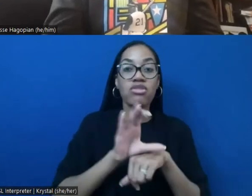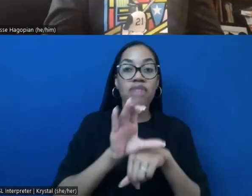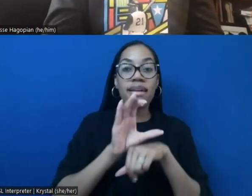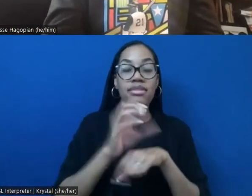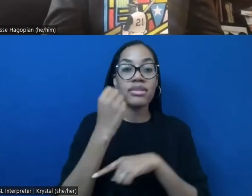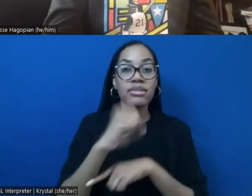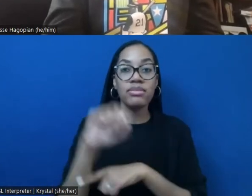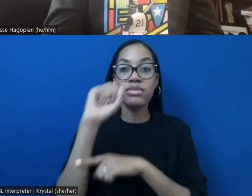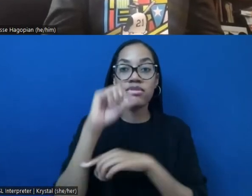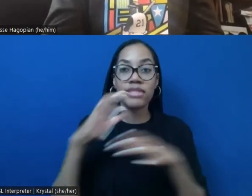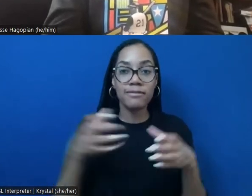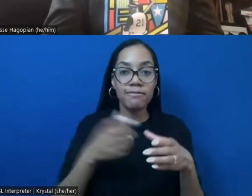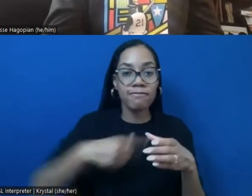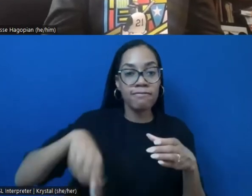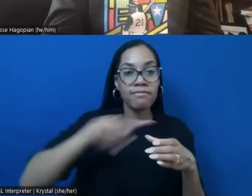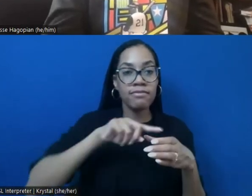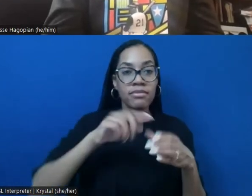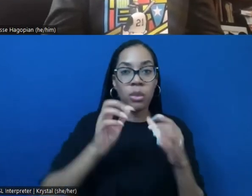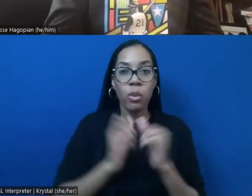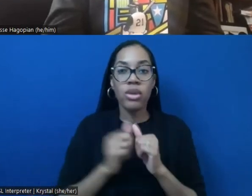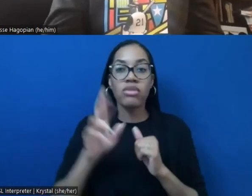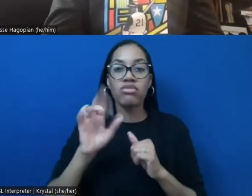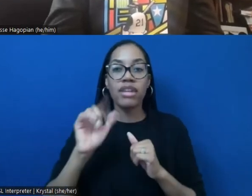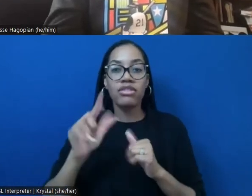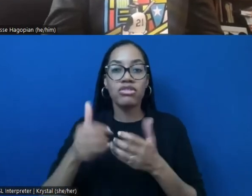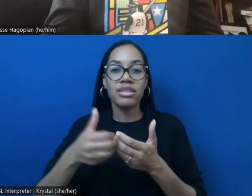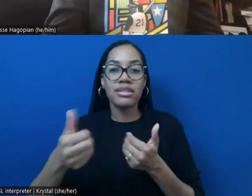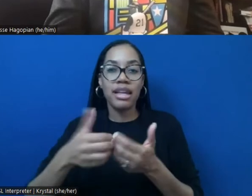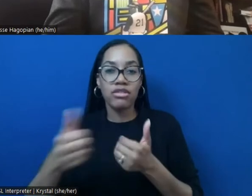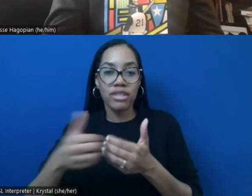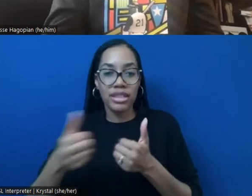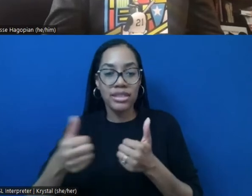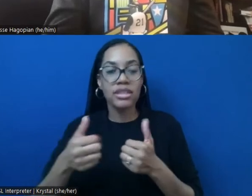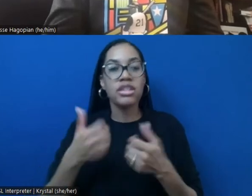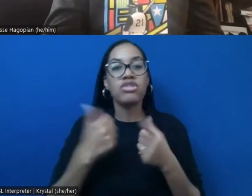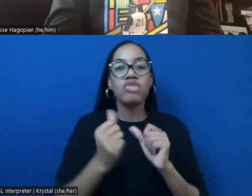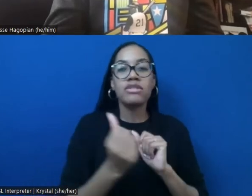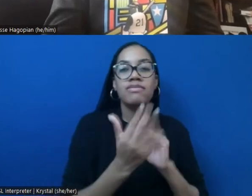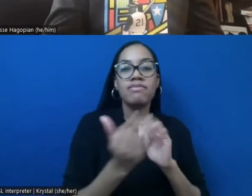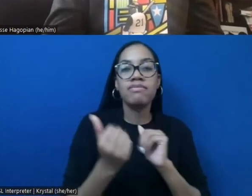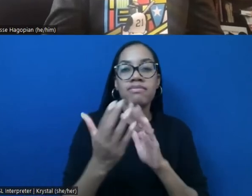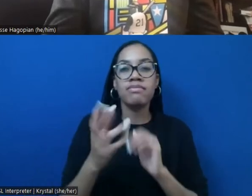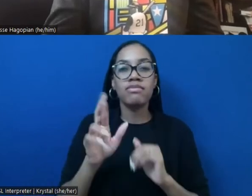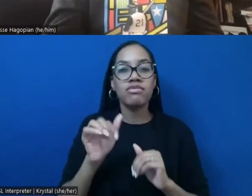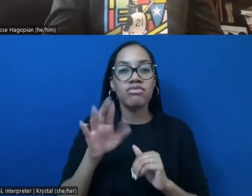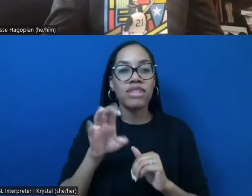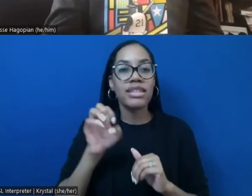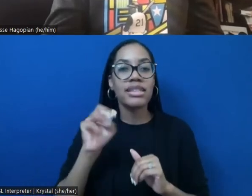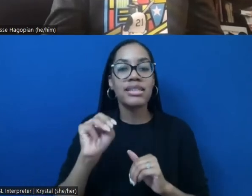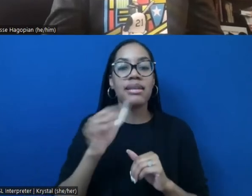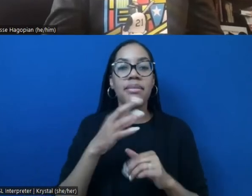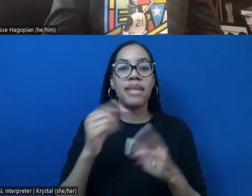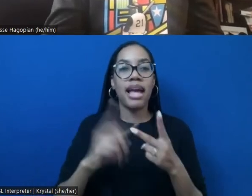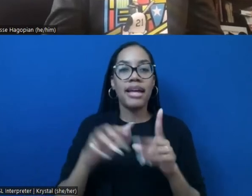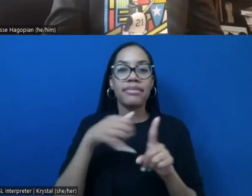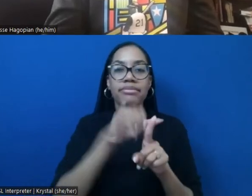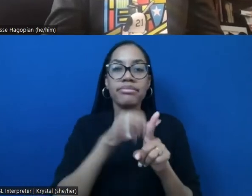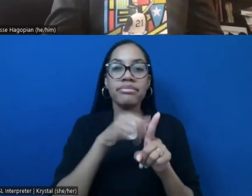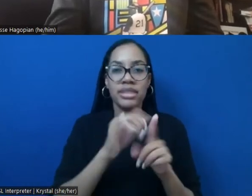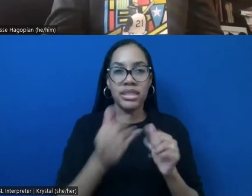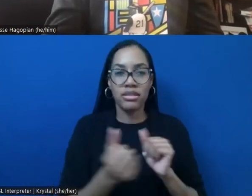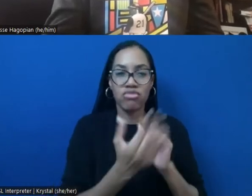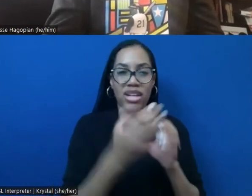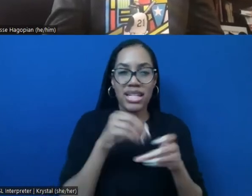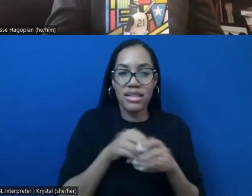communities and tackling race antagonisms openly in the streets, at forums, and through collaboration across